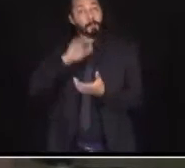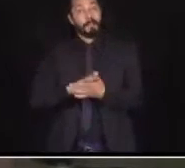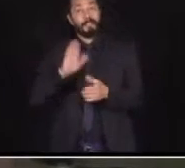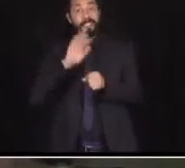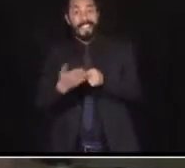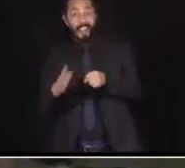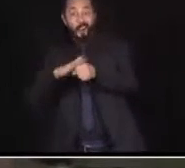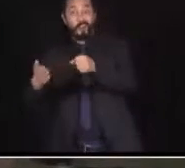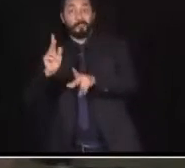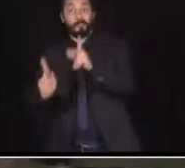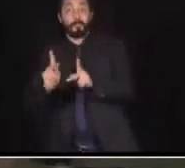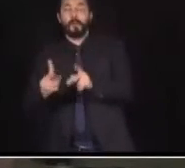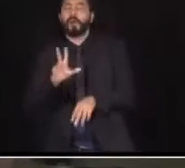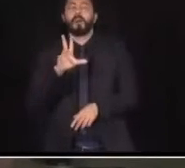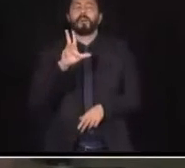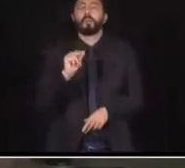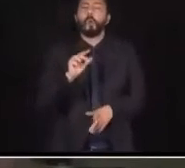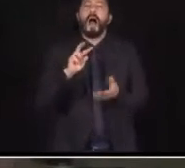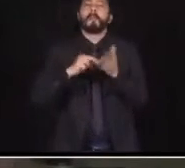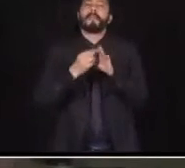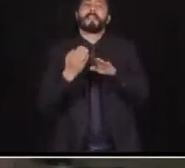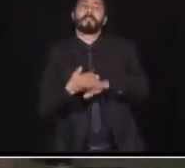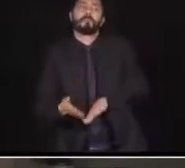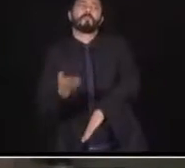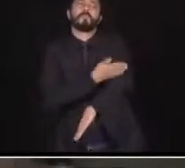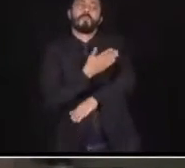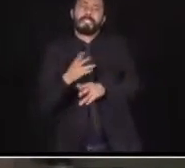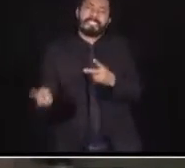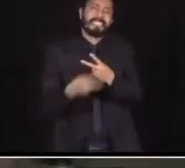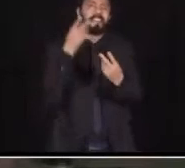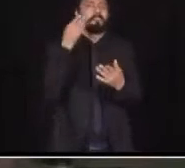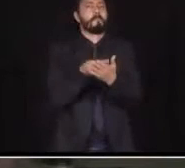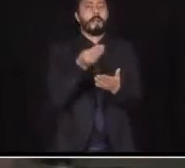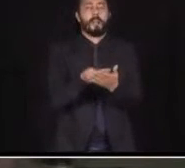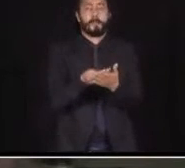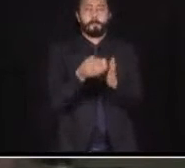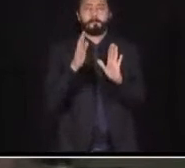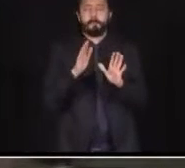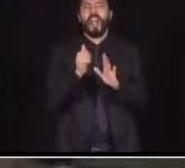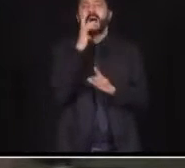driving efficiencies, and I'll give you one example before I hand it to the President of the Treasury.